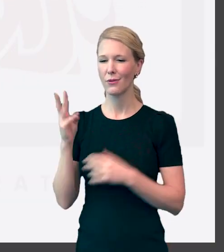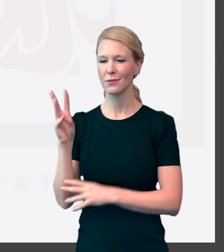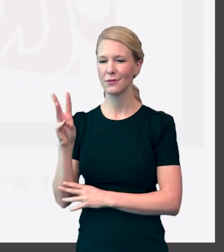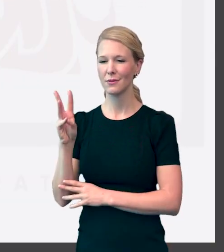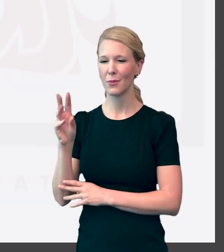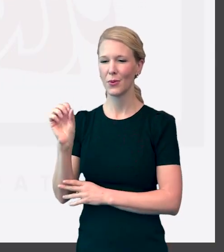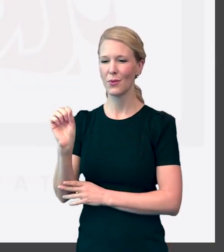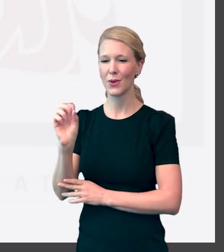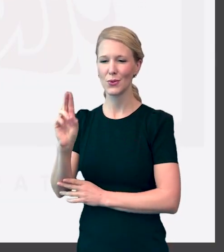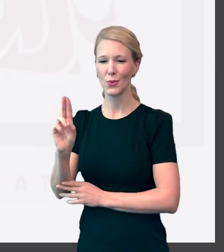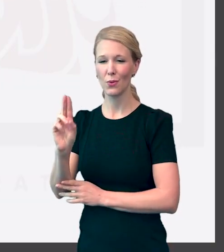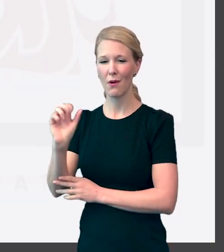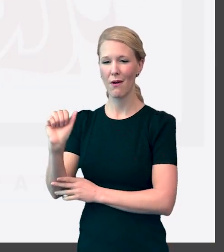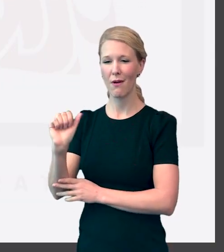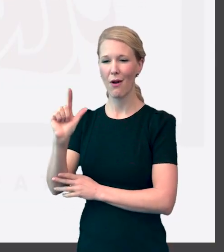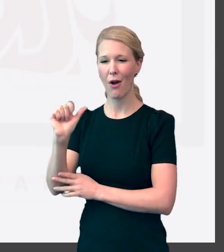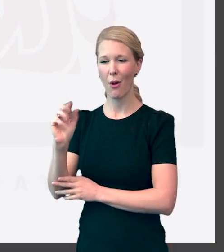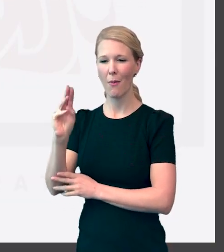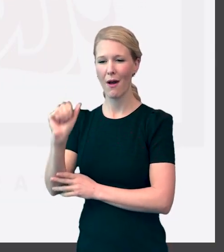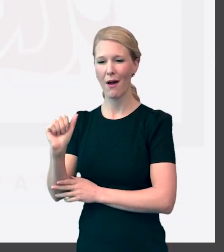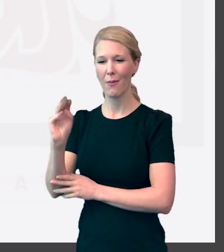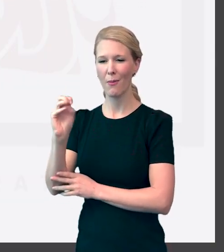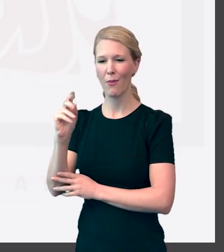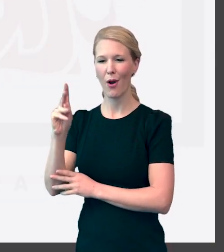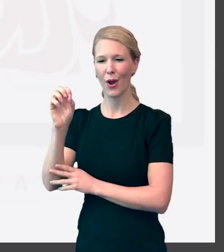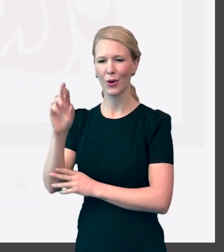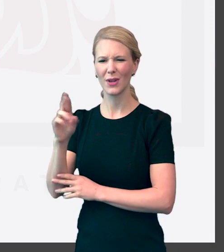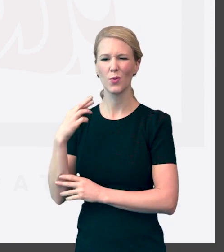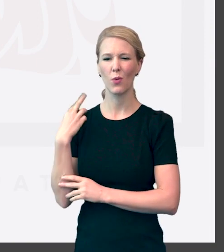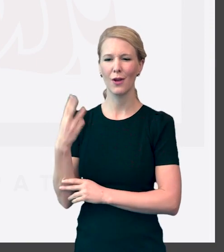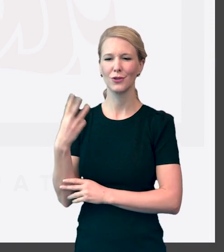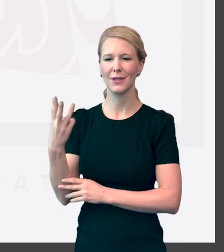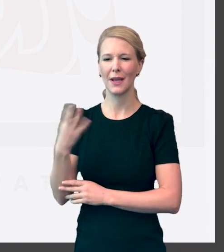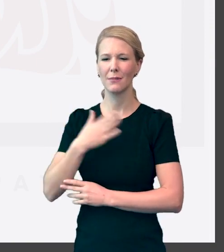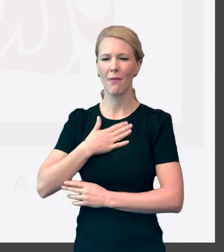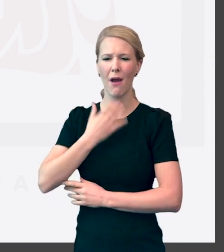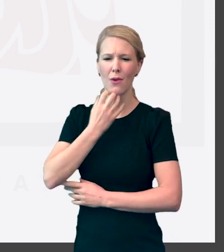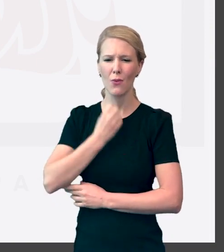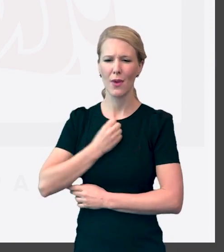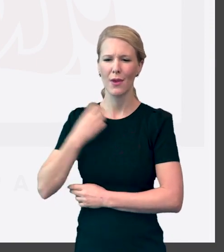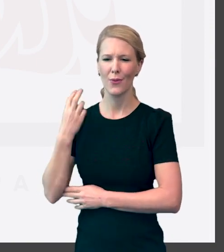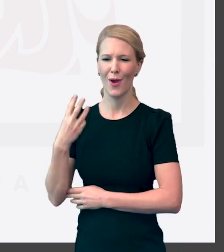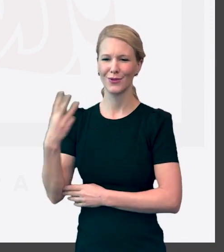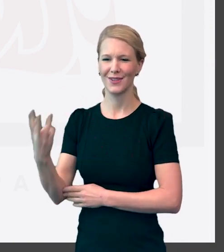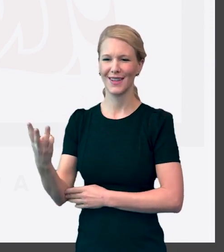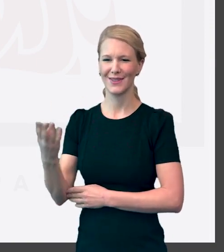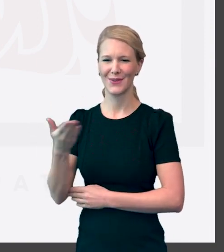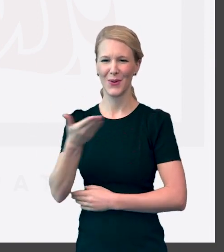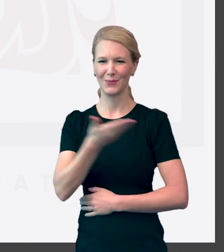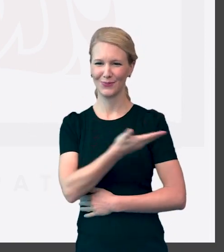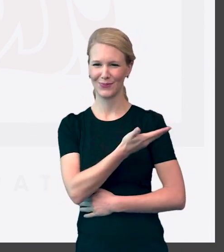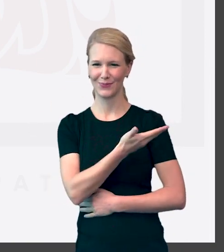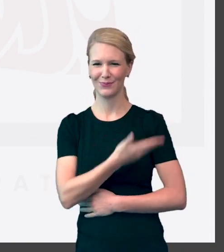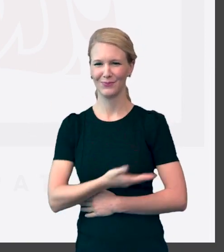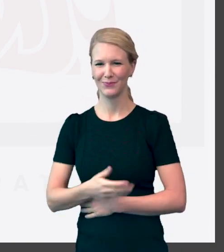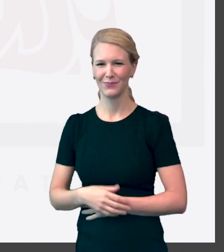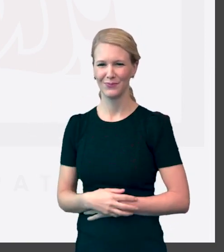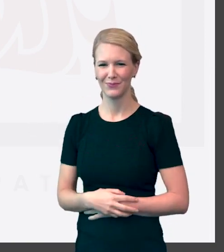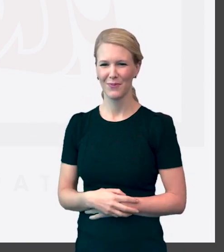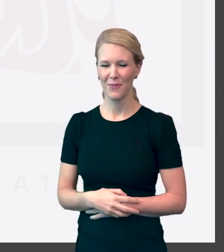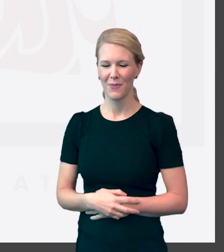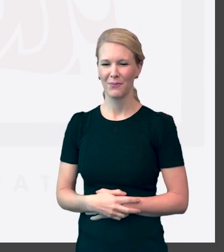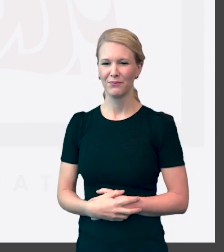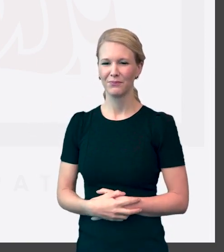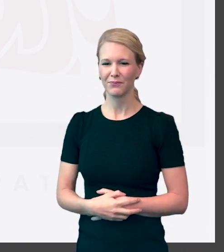The Washington State University alma mater, Washington, My Washington, will be performed by WSU choral students